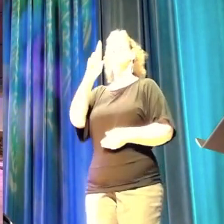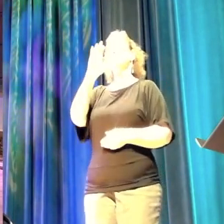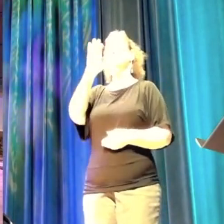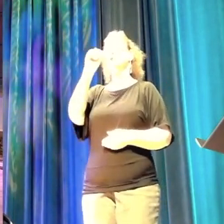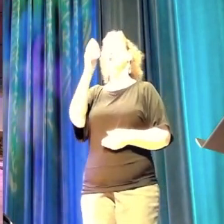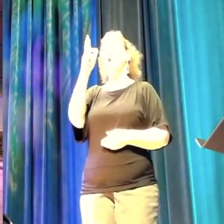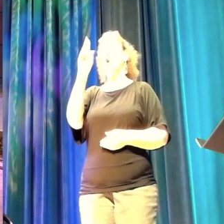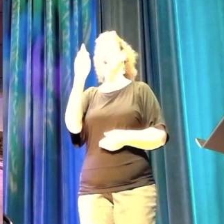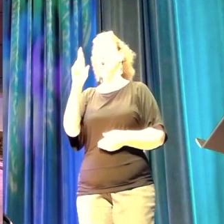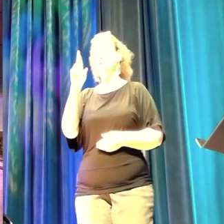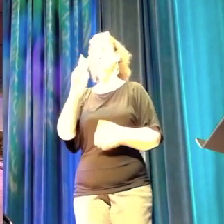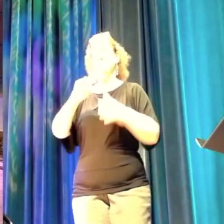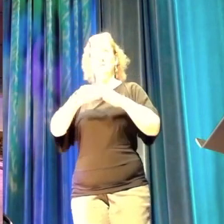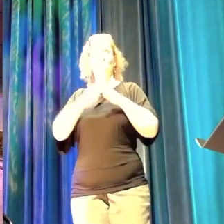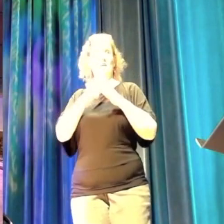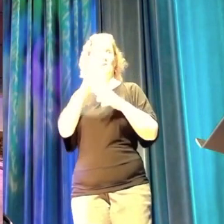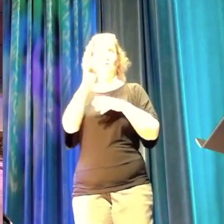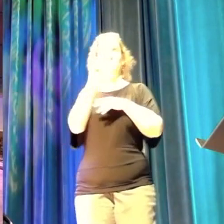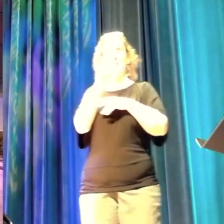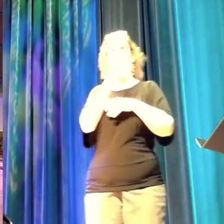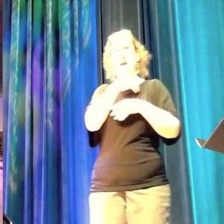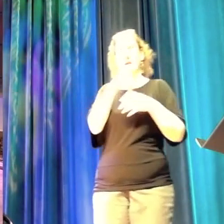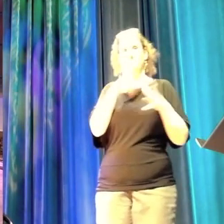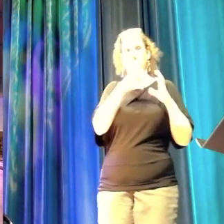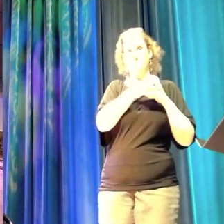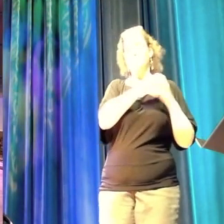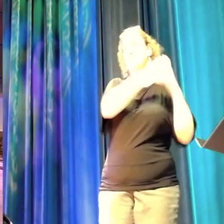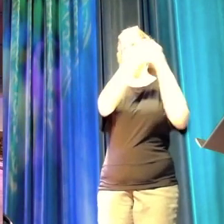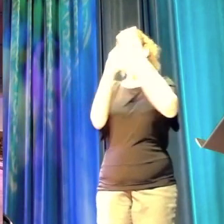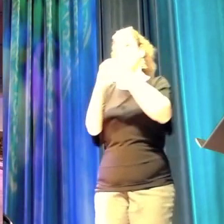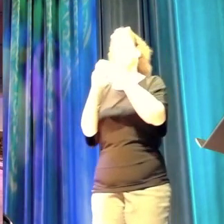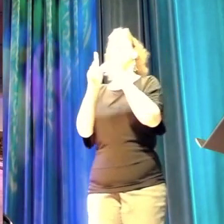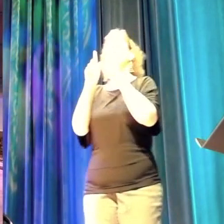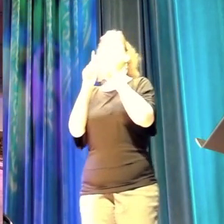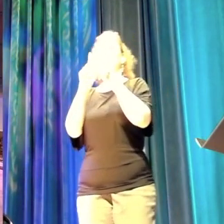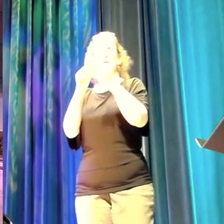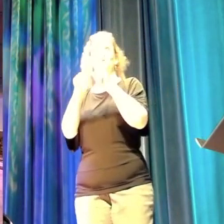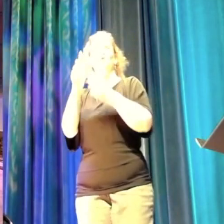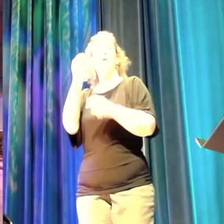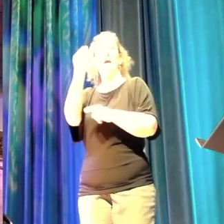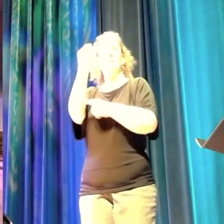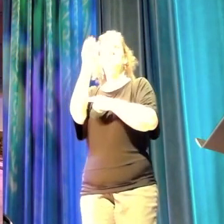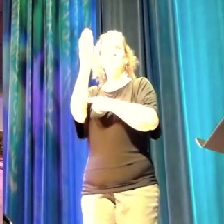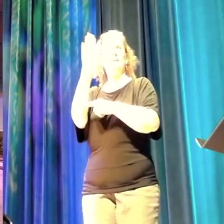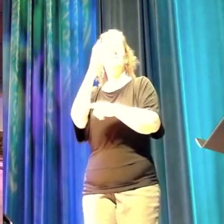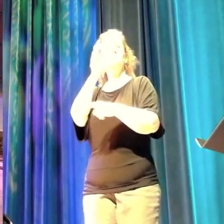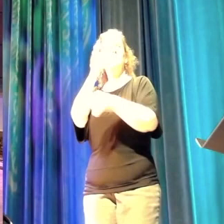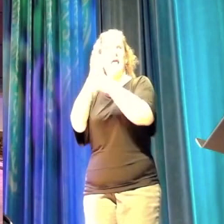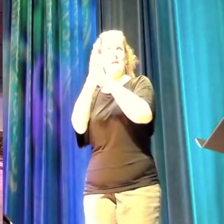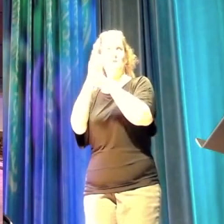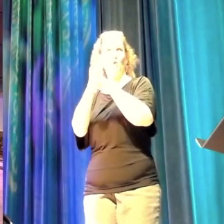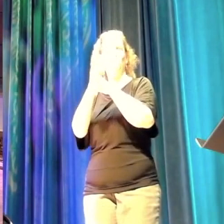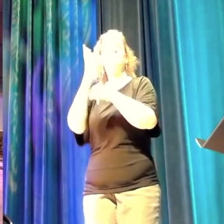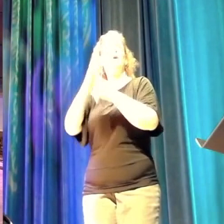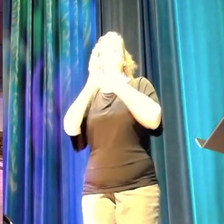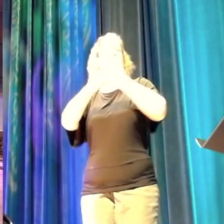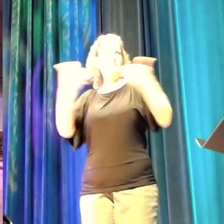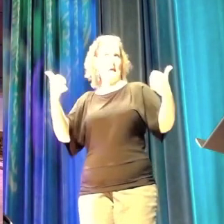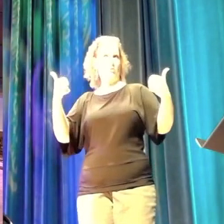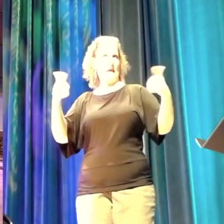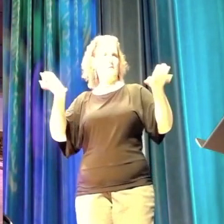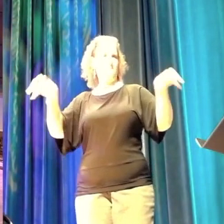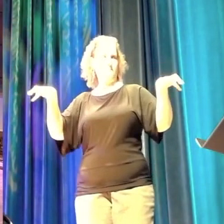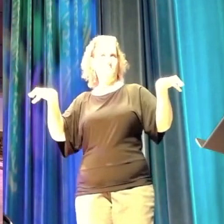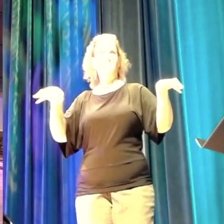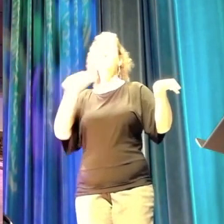his original bandmates, they all attended the school for the blind in Alabama when it was segregated. They didn't